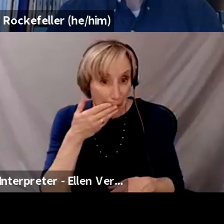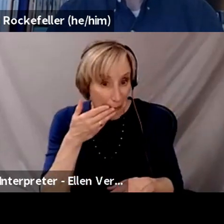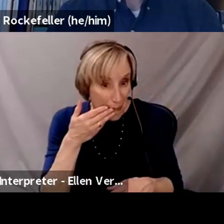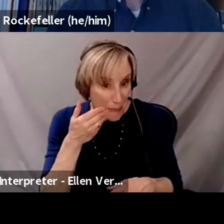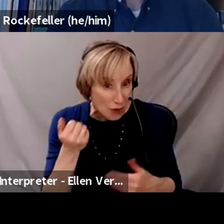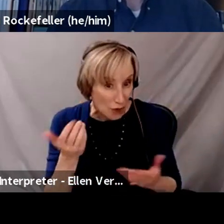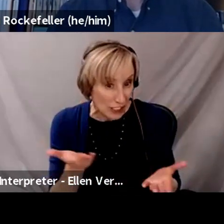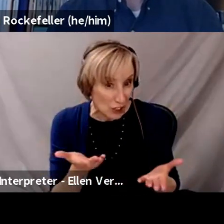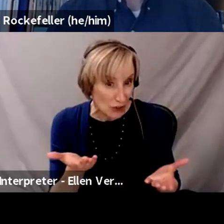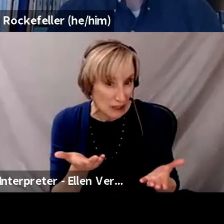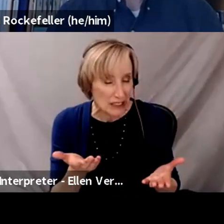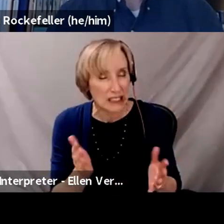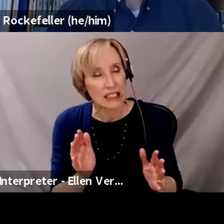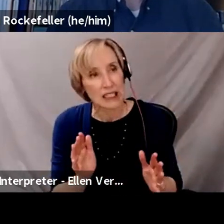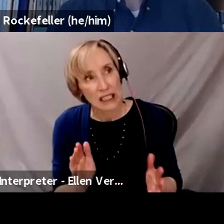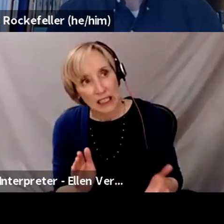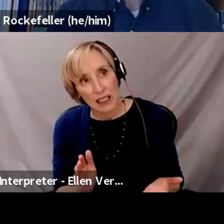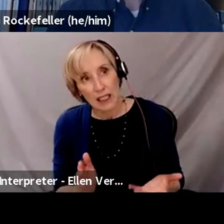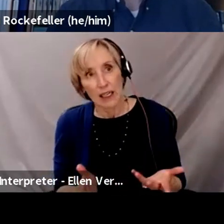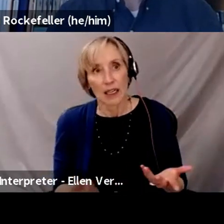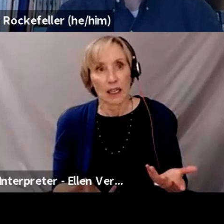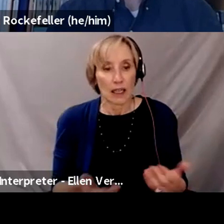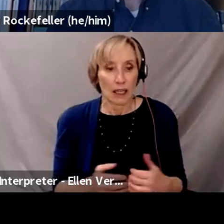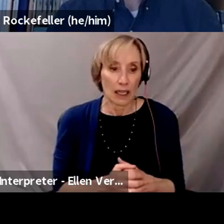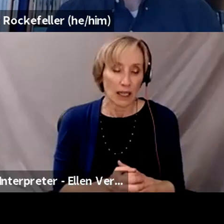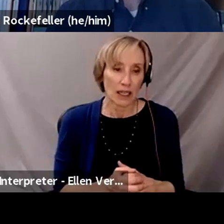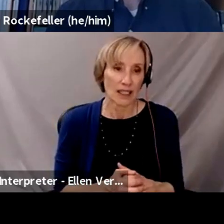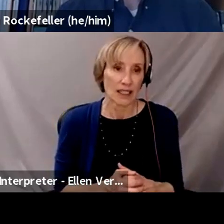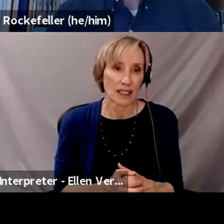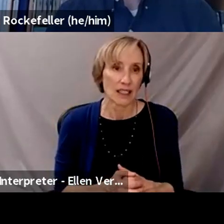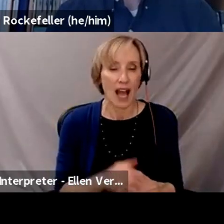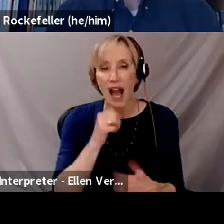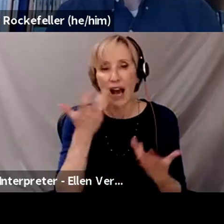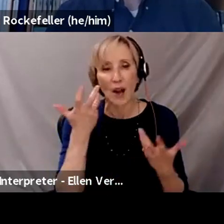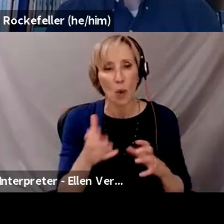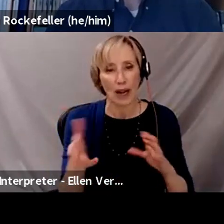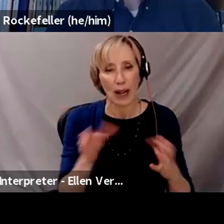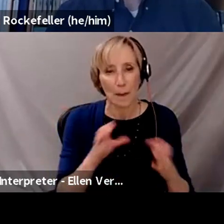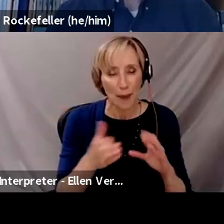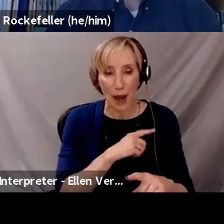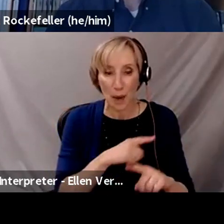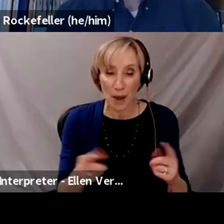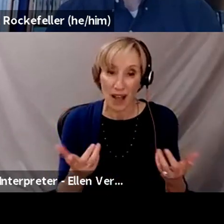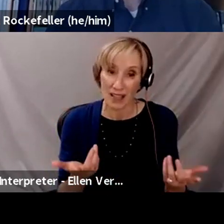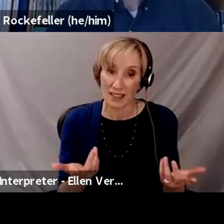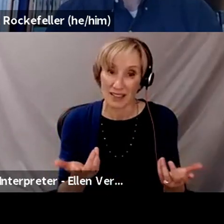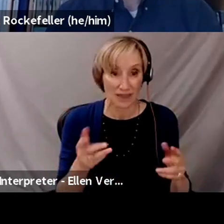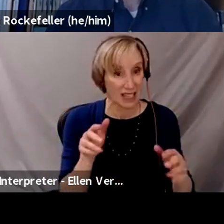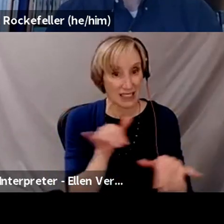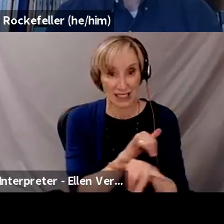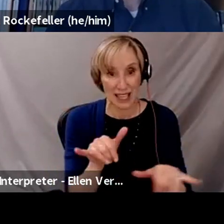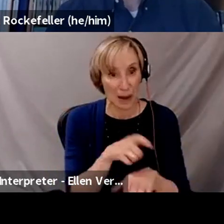here, I don't want to discount the oppression or do any form of comparison, but I think